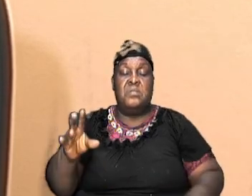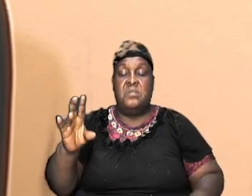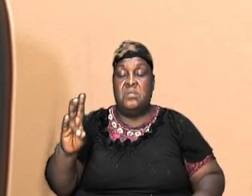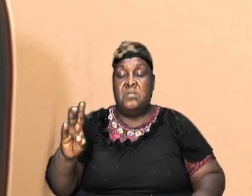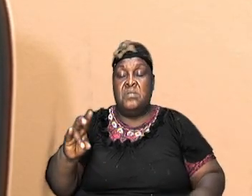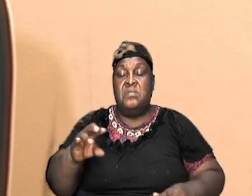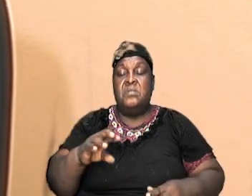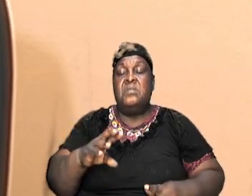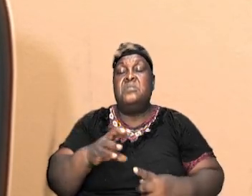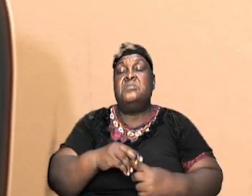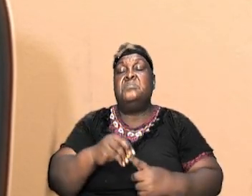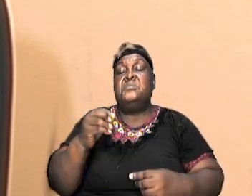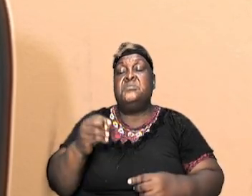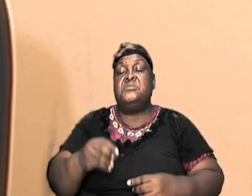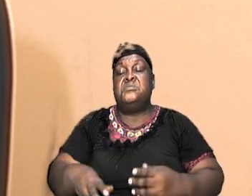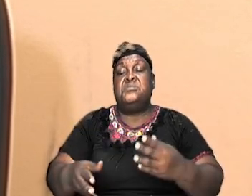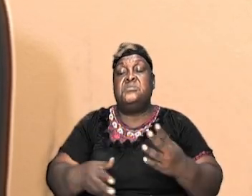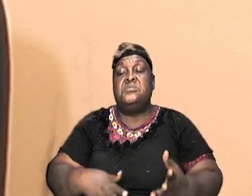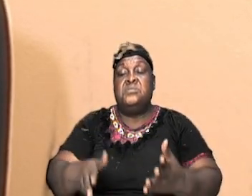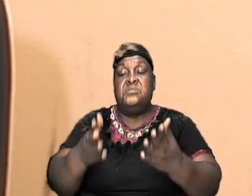have a